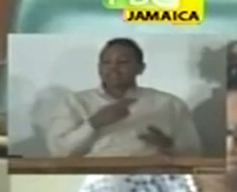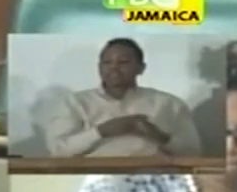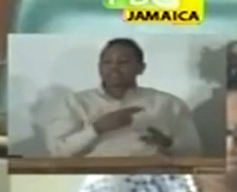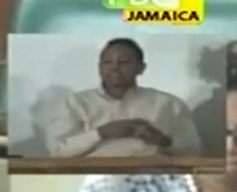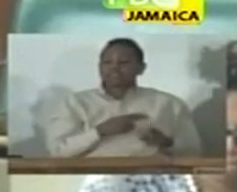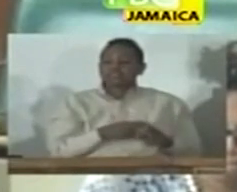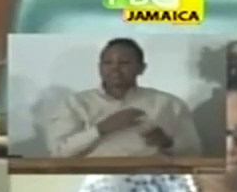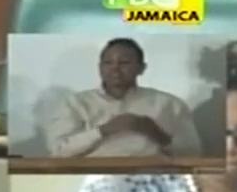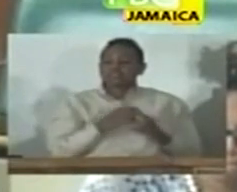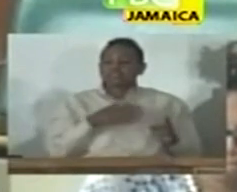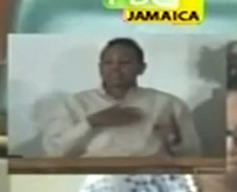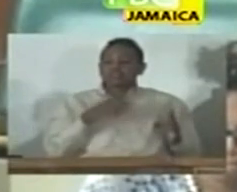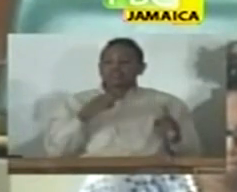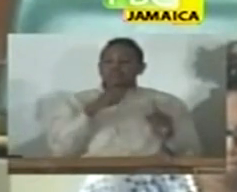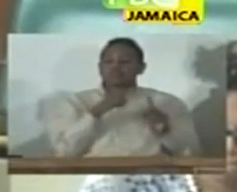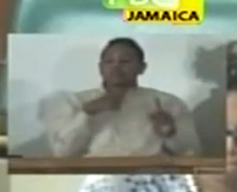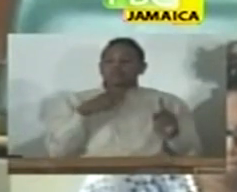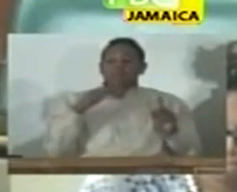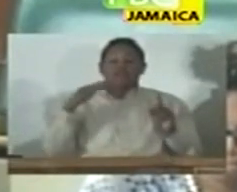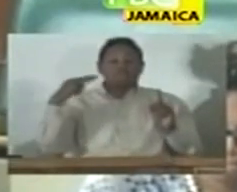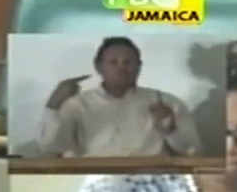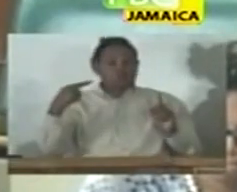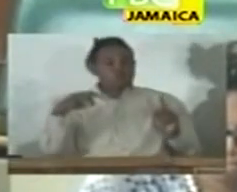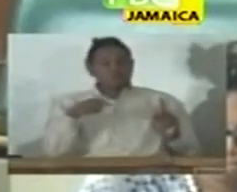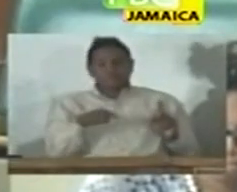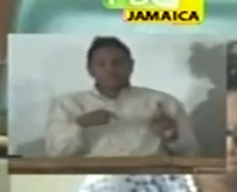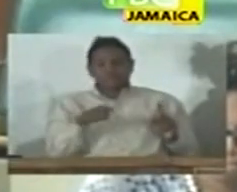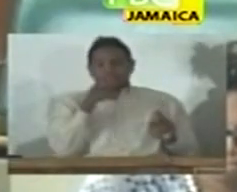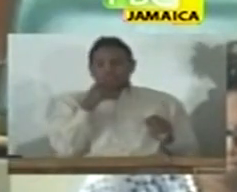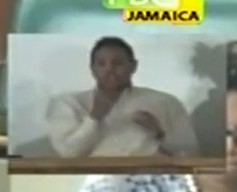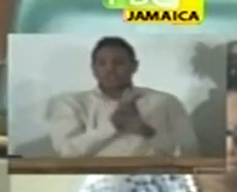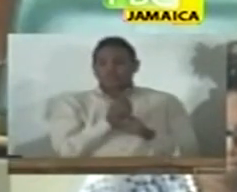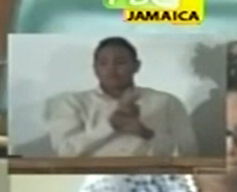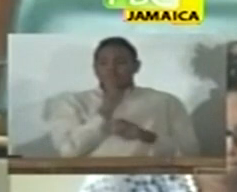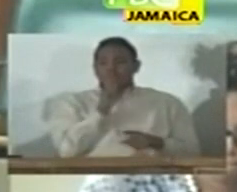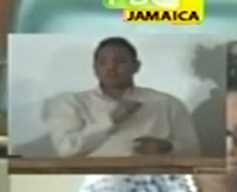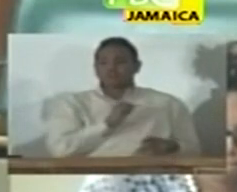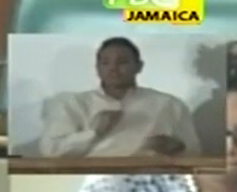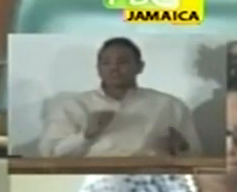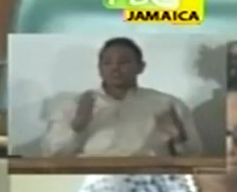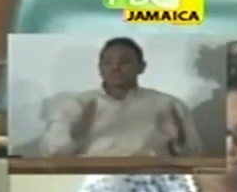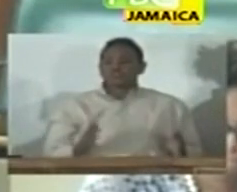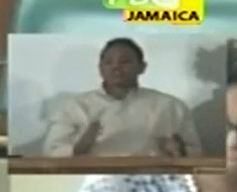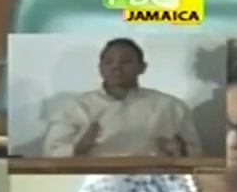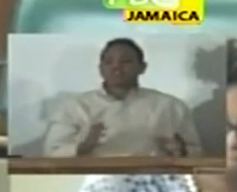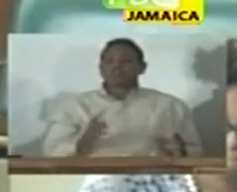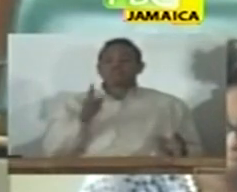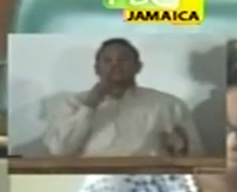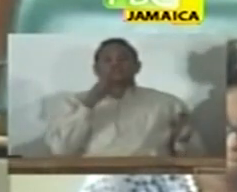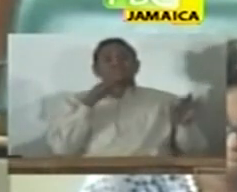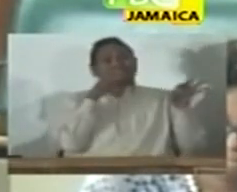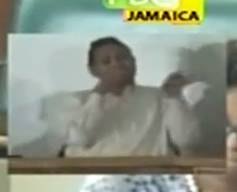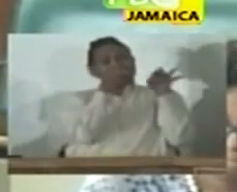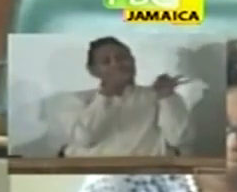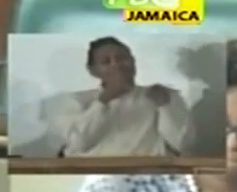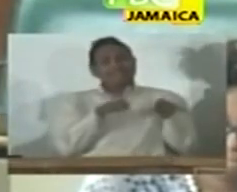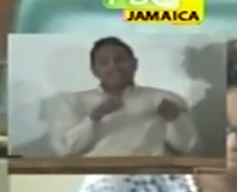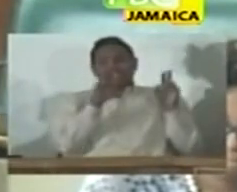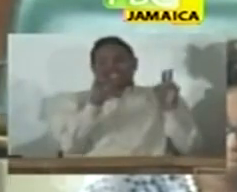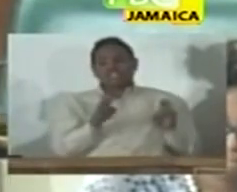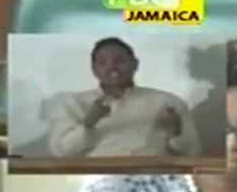my view, and I submit it to you, sir, that is inappropriate for the senator to be detailing matters that are